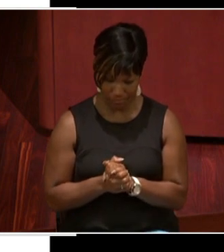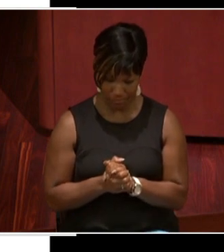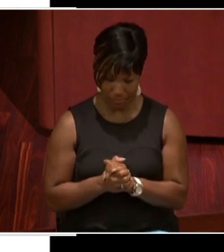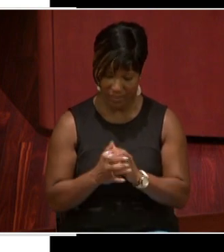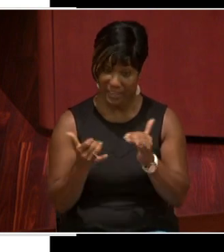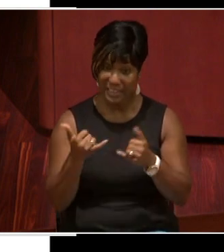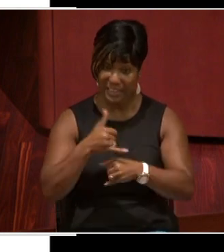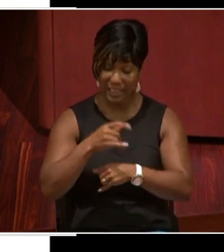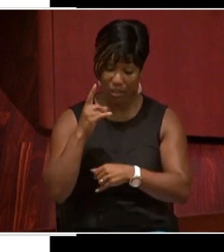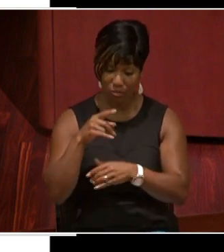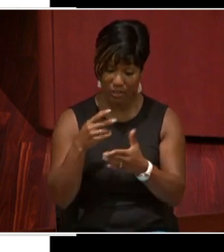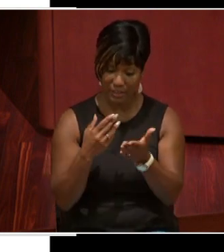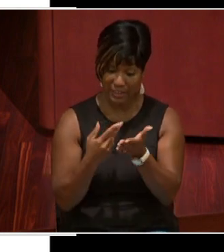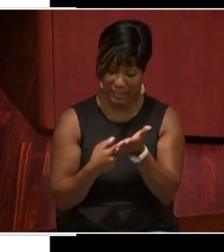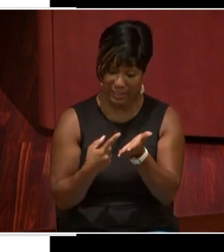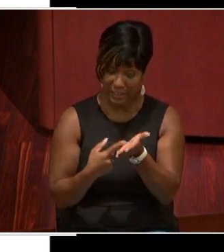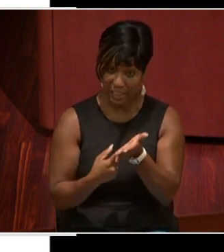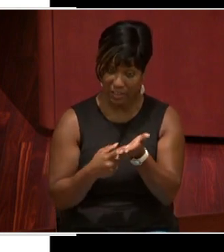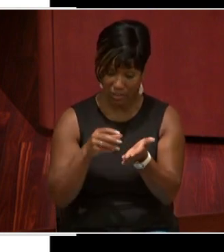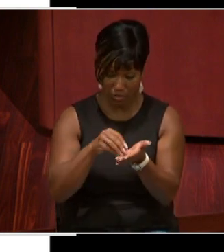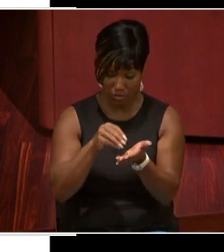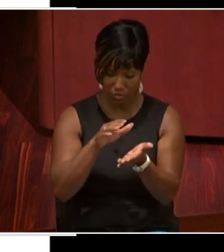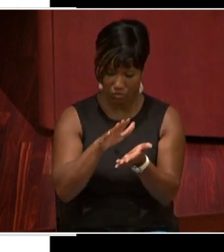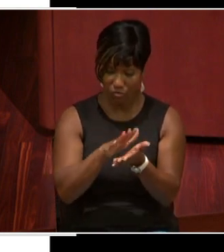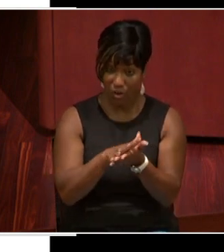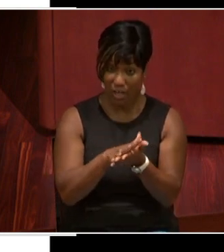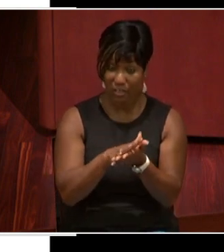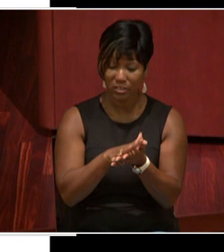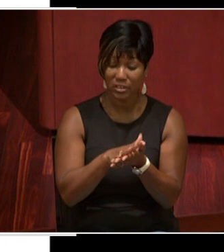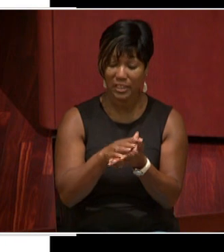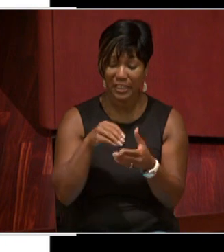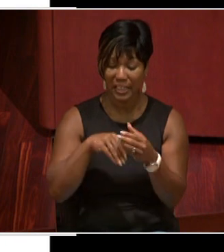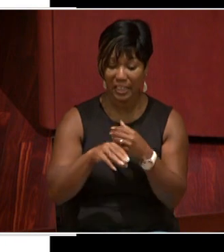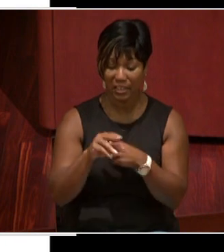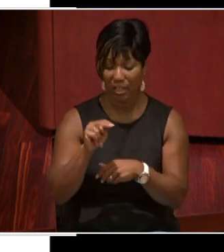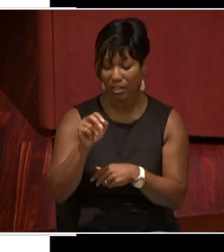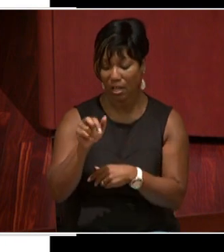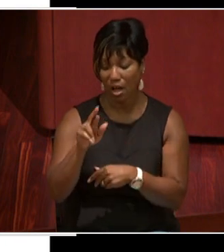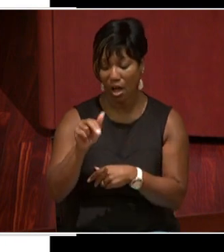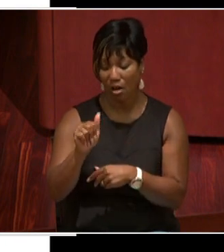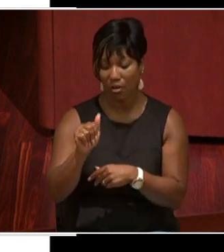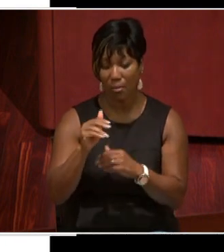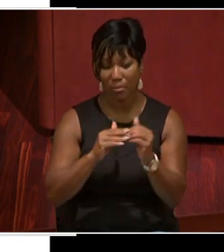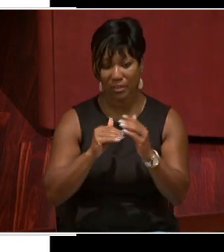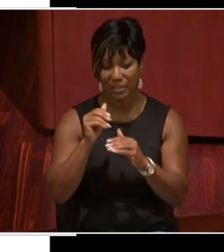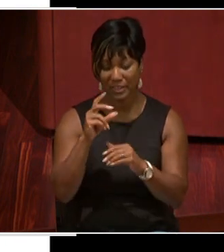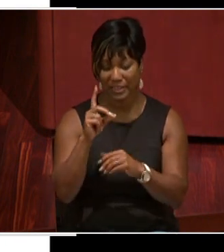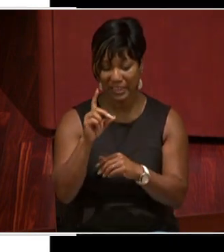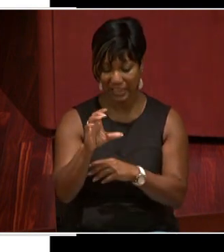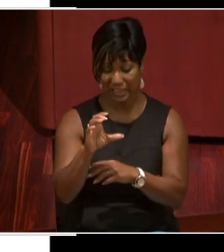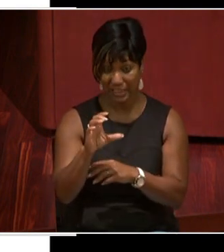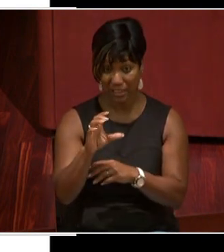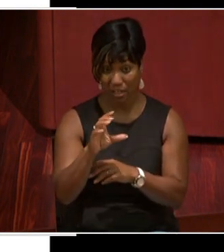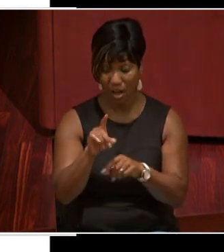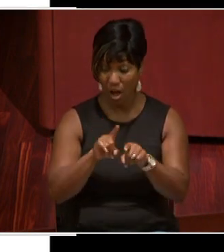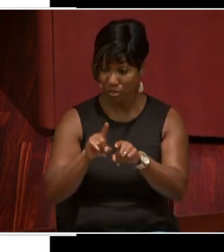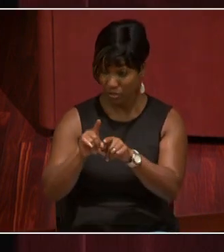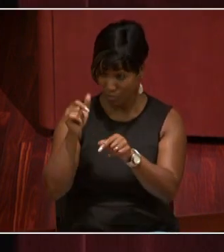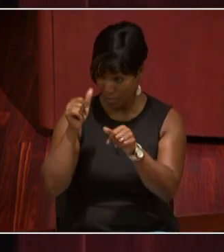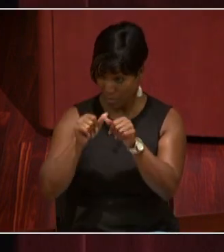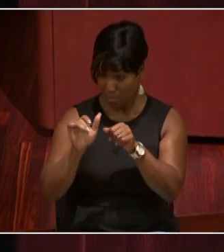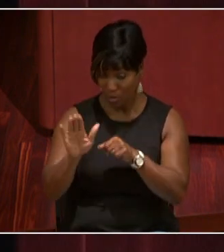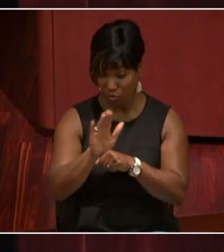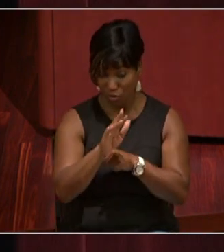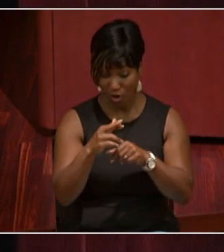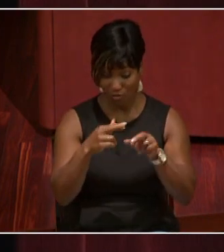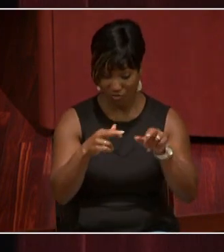Today I will be talking to you about records held at the National Archives building in Washington, D.C., but also keep in mind that your regions may also